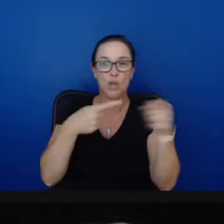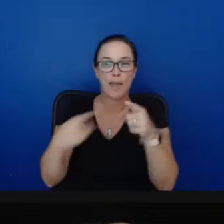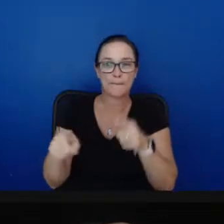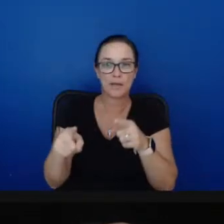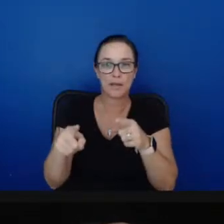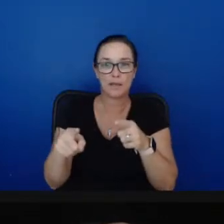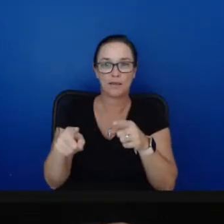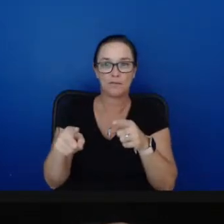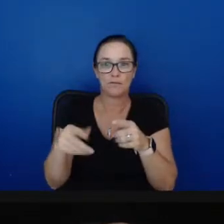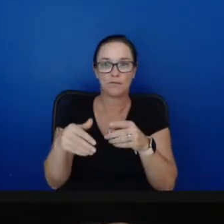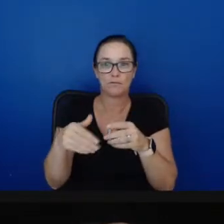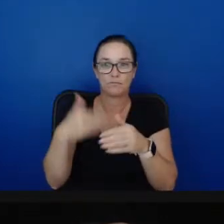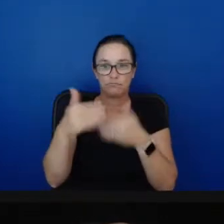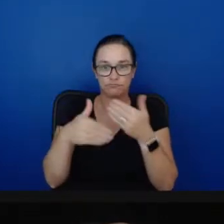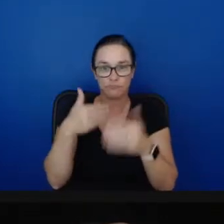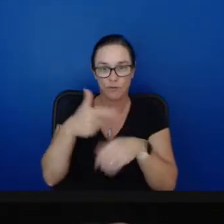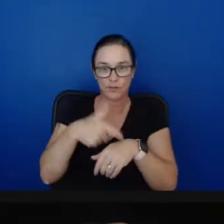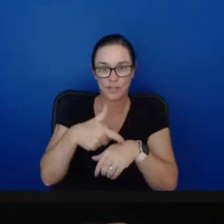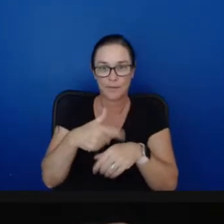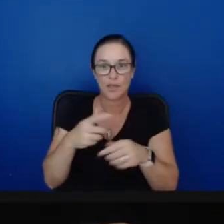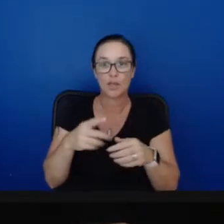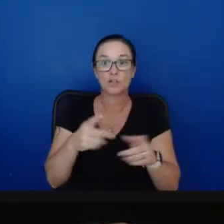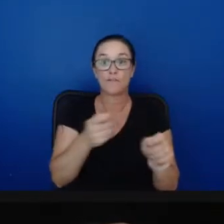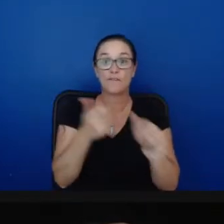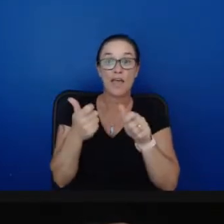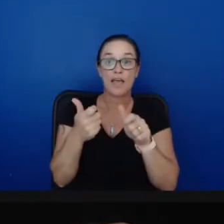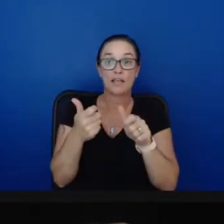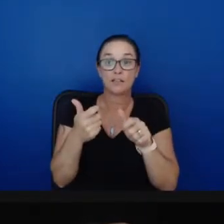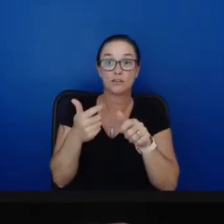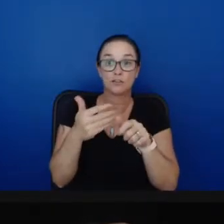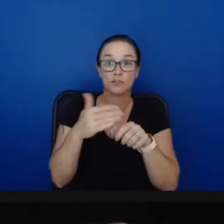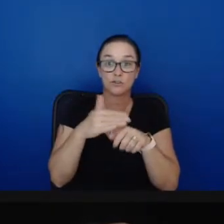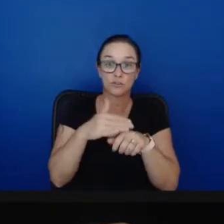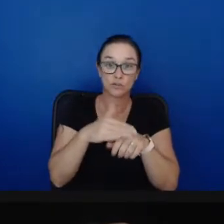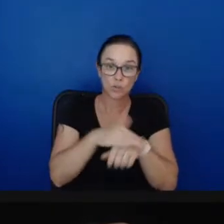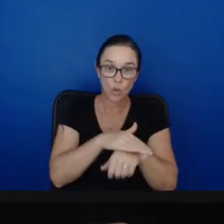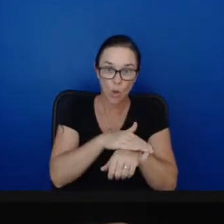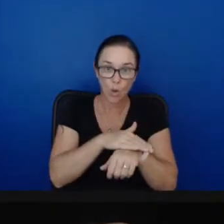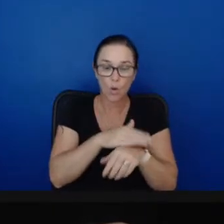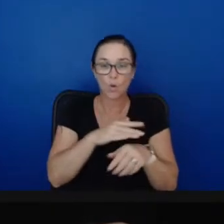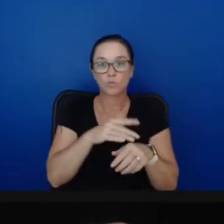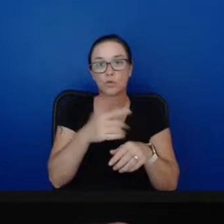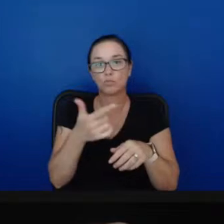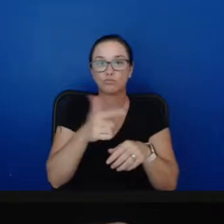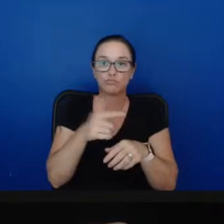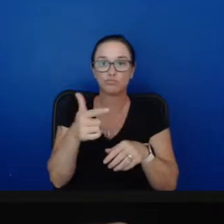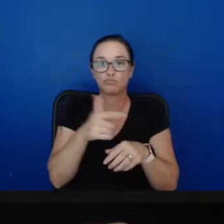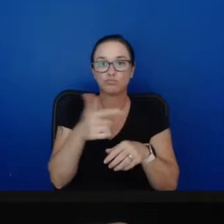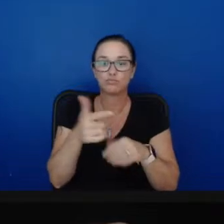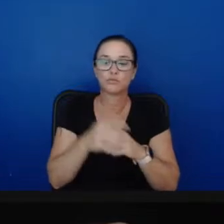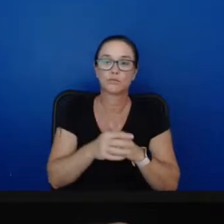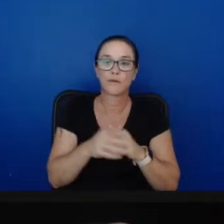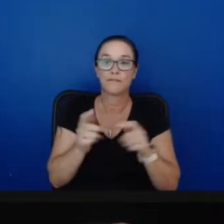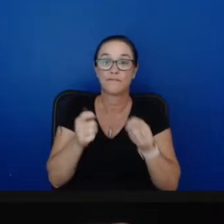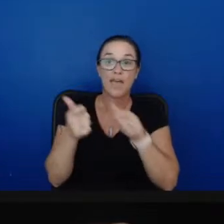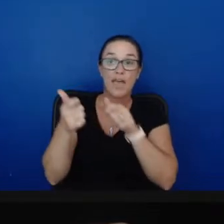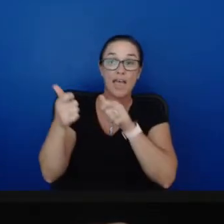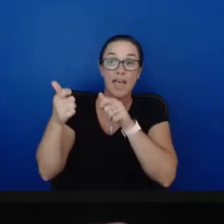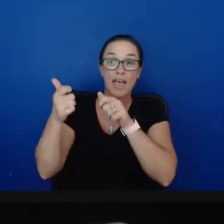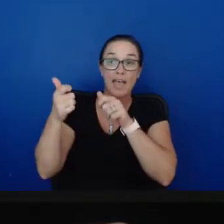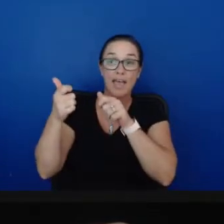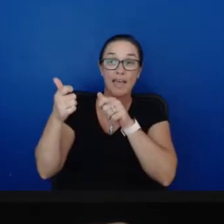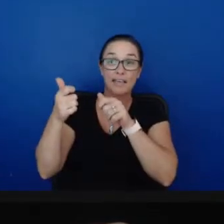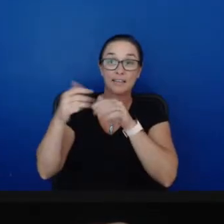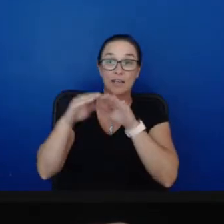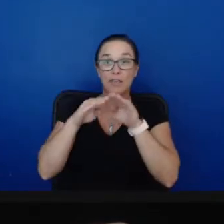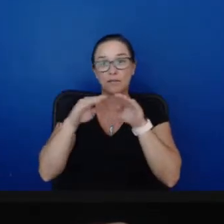So they're happening pretty fast, slow, fast, slow, fast, slows down, really fast, pretty fast. There it